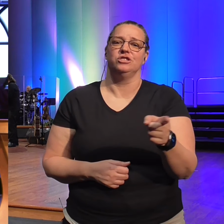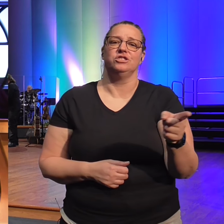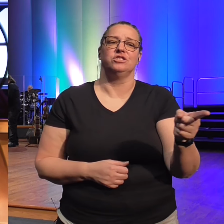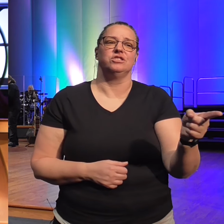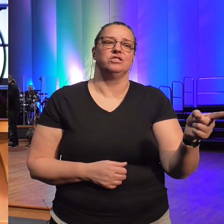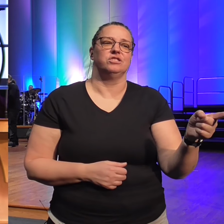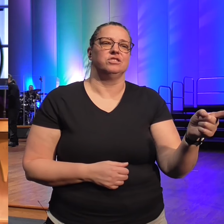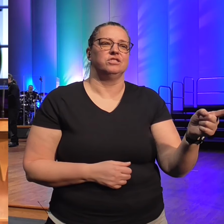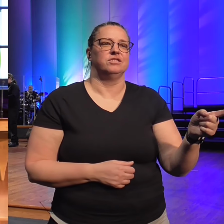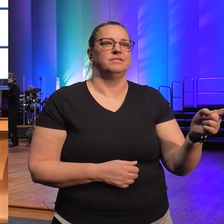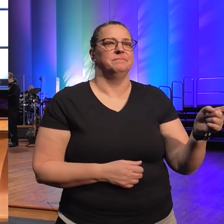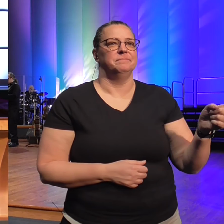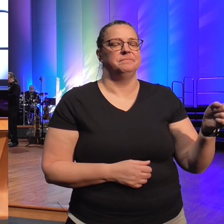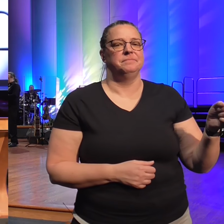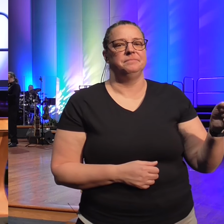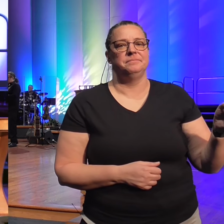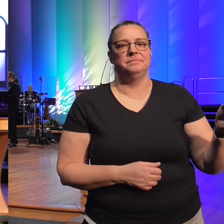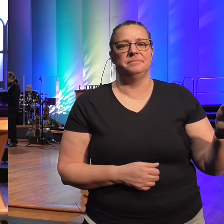will.